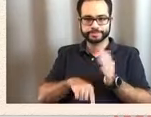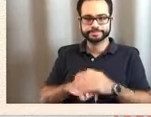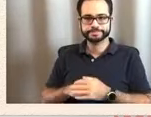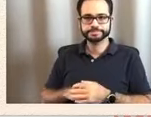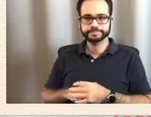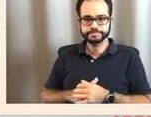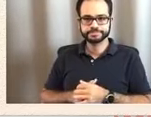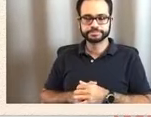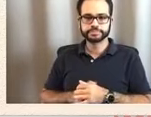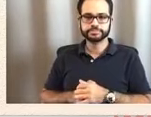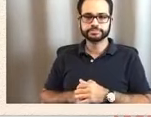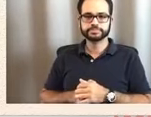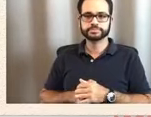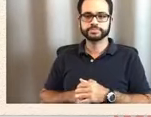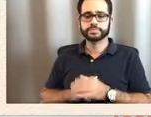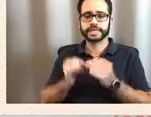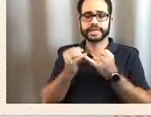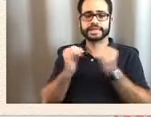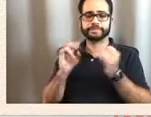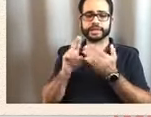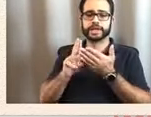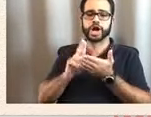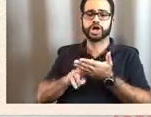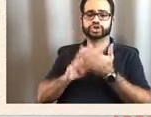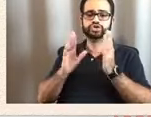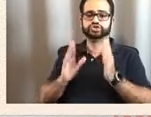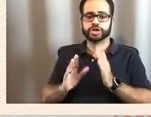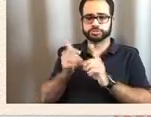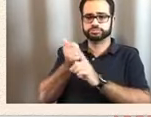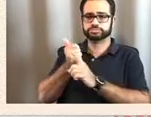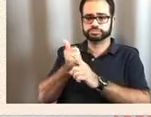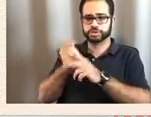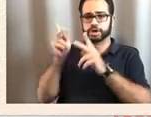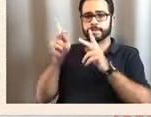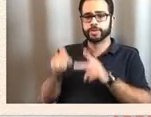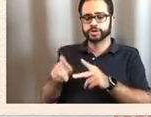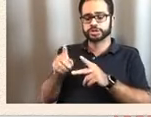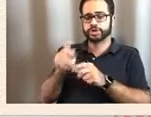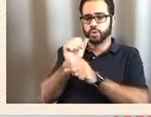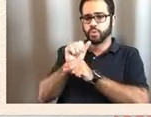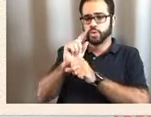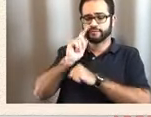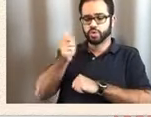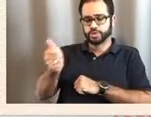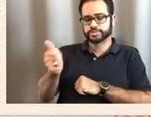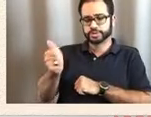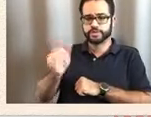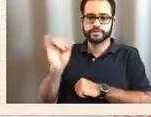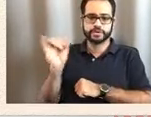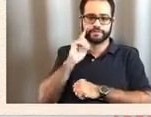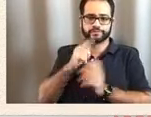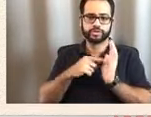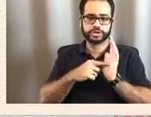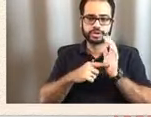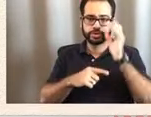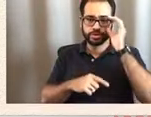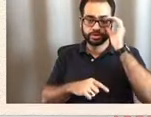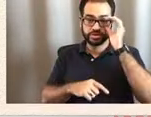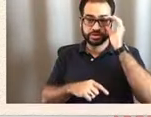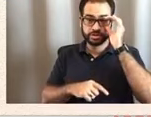An independent contractor is someone who is in business for him or herself, such as an individual or